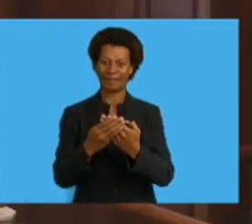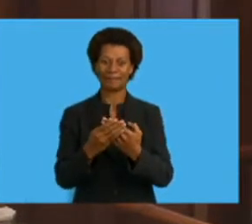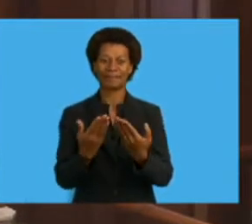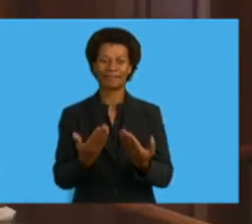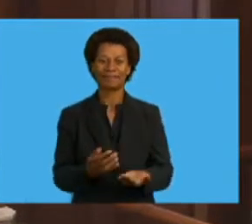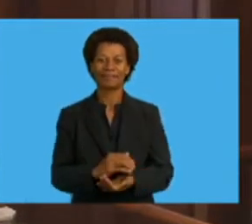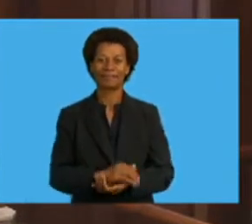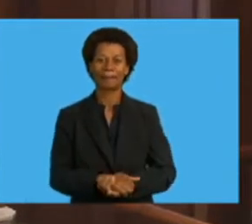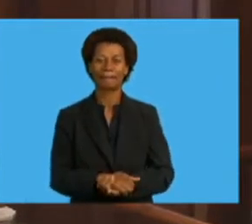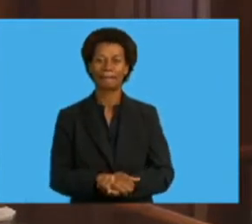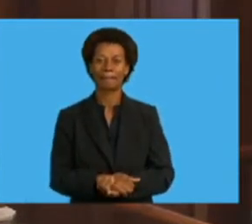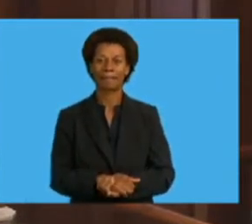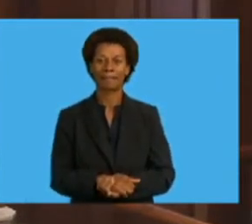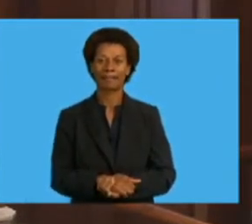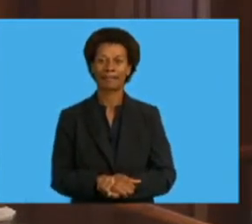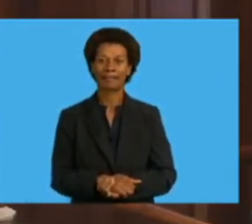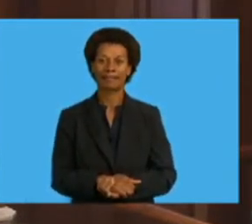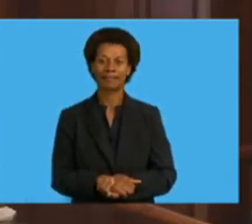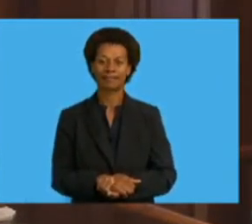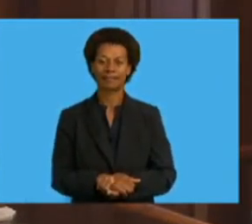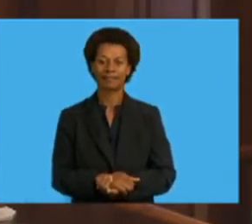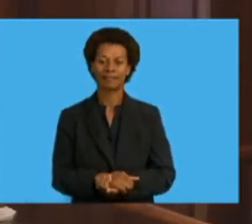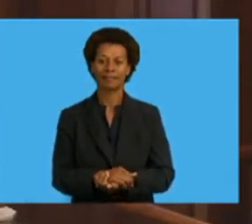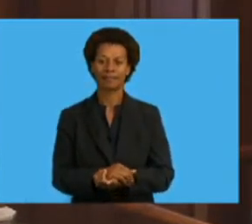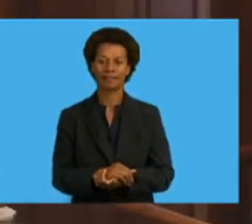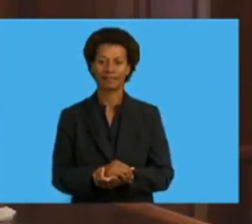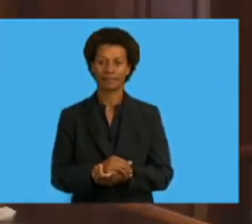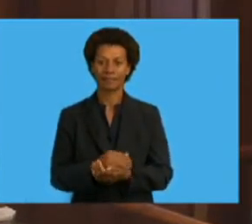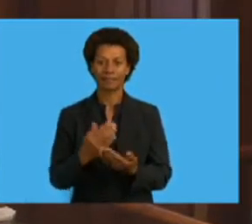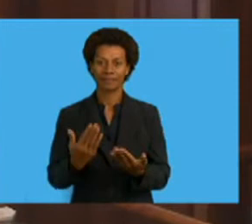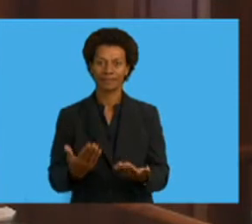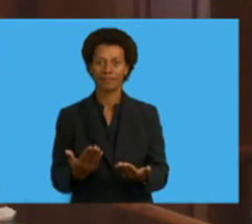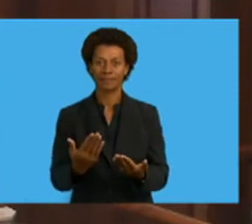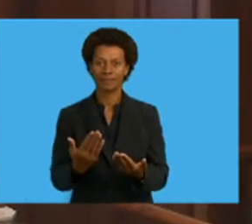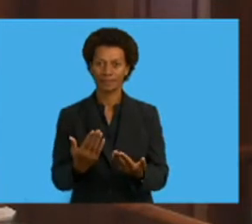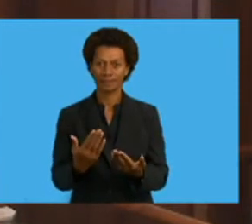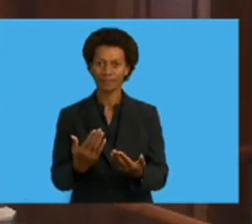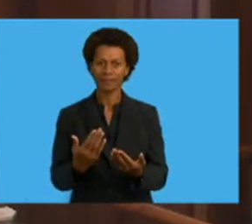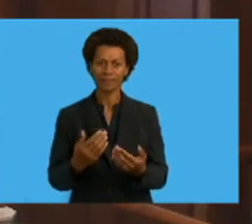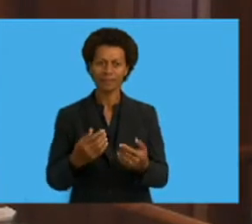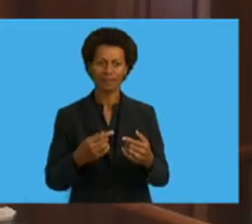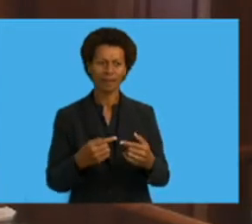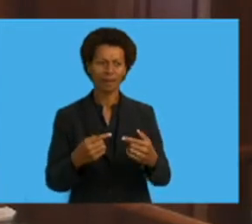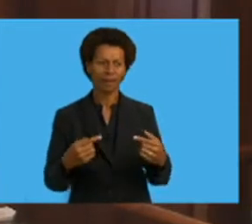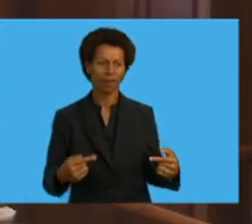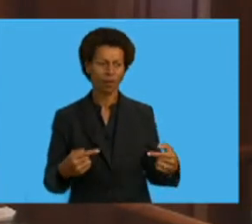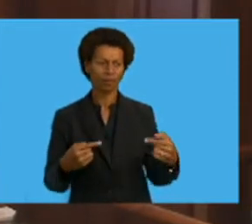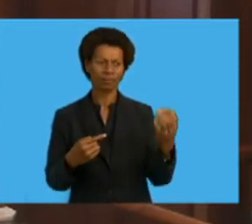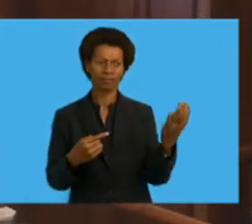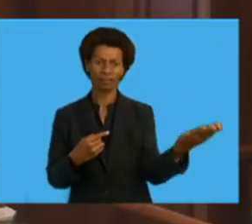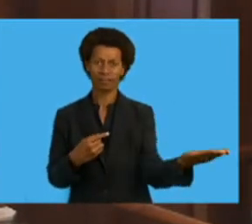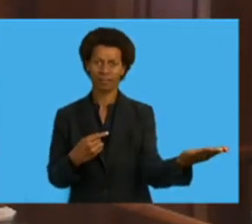Madam Speaker, our political opponents are saying that this is an election budget.